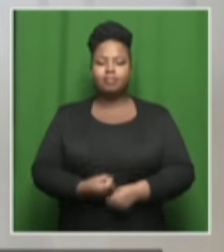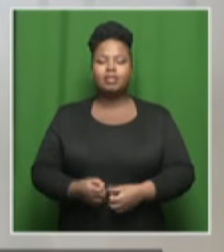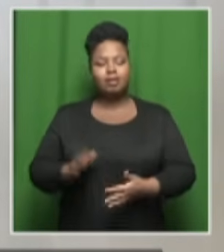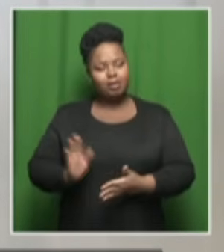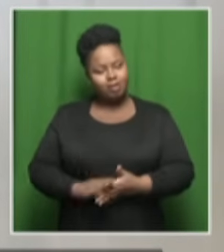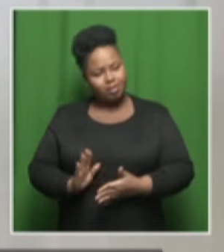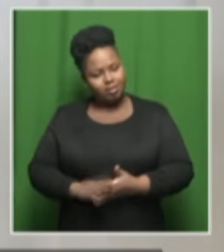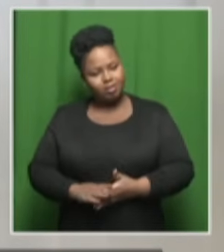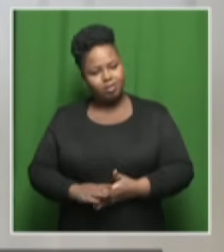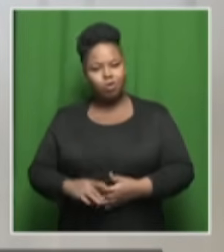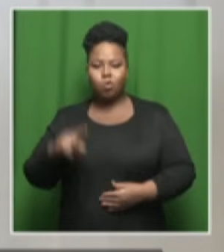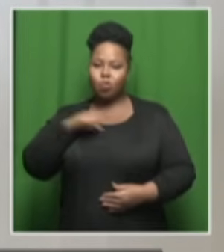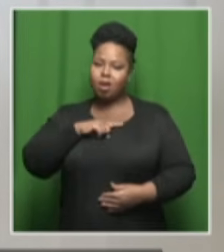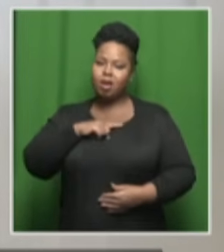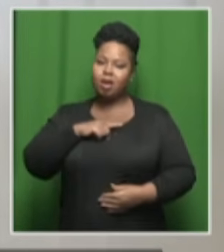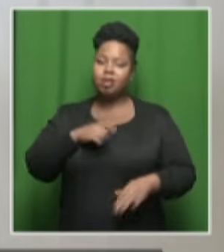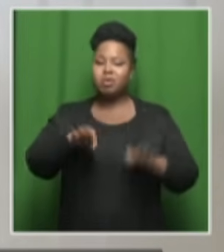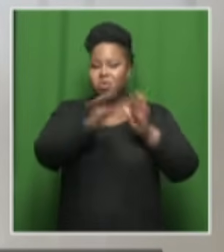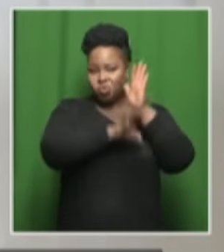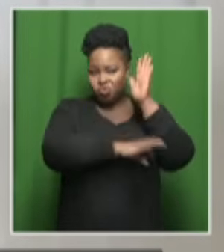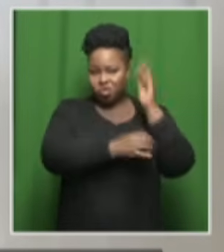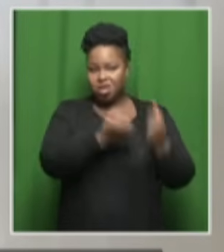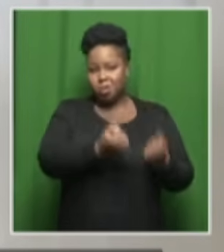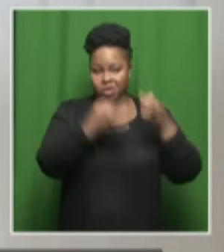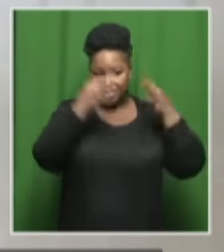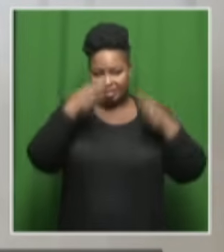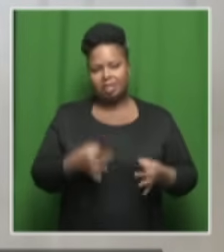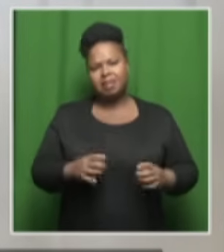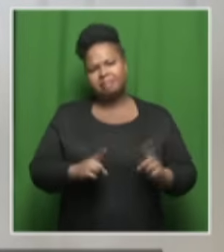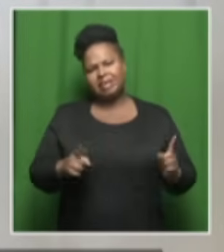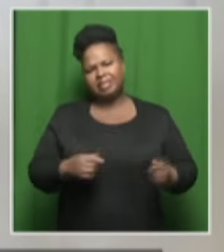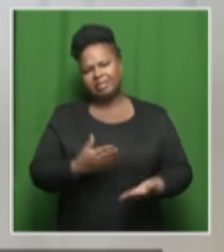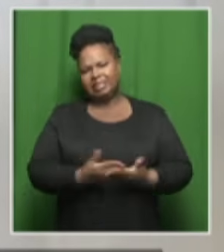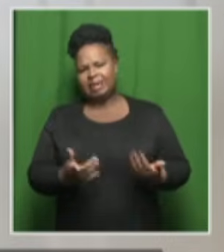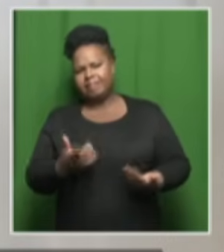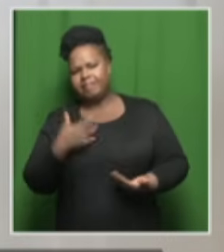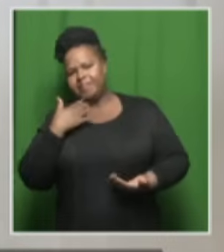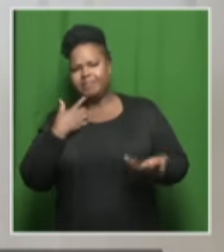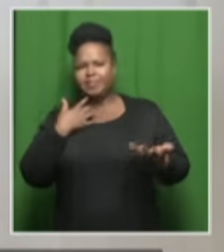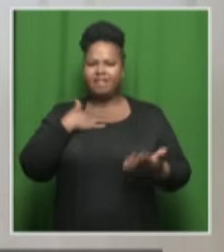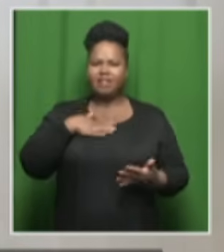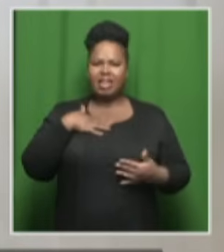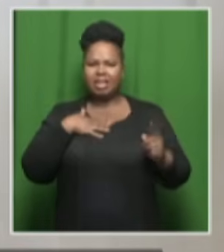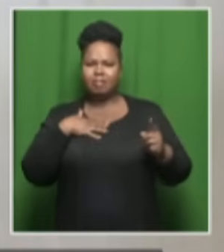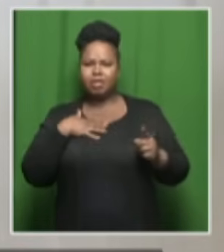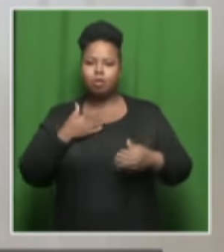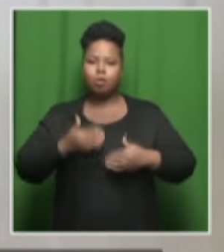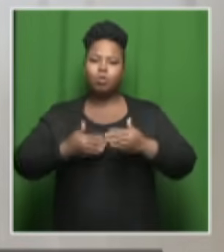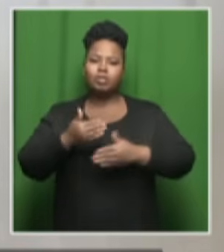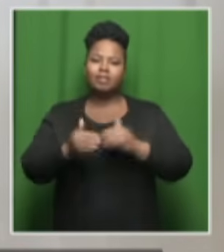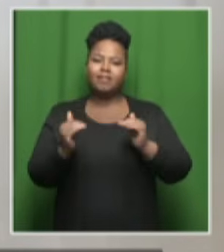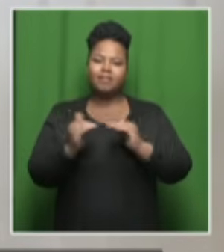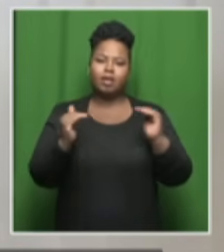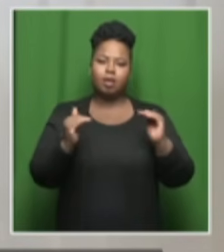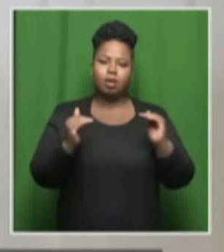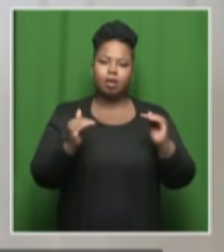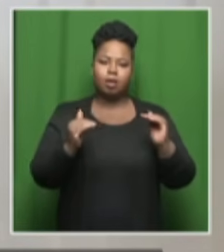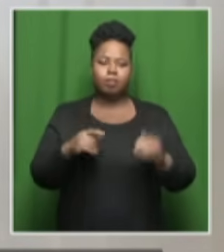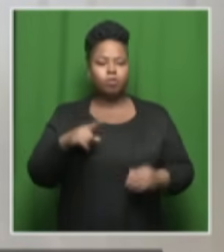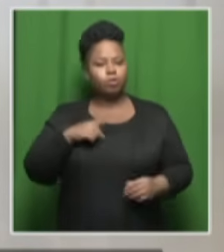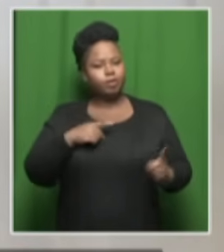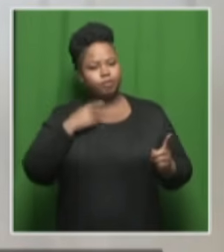the reasoning of the Constitutional Court is, but I do have a few reservations. One, dealing with procedural fairness in a certain instance, in terms of